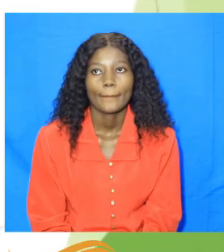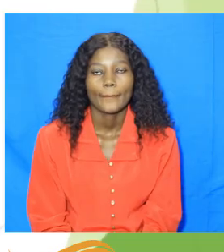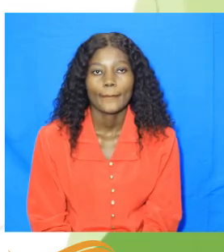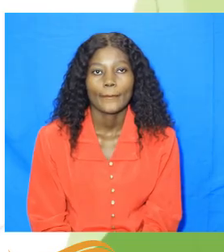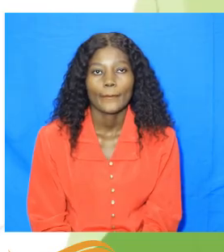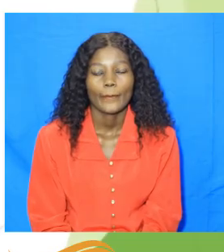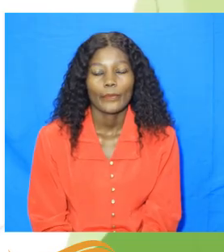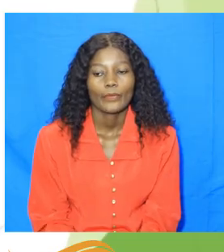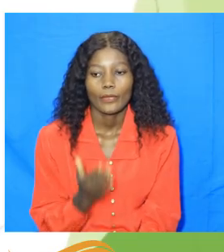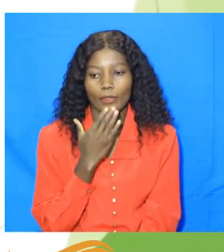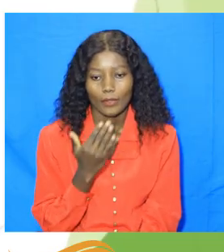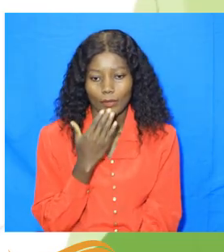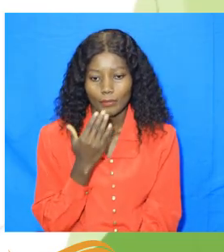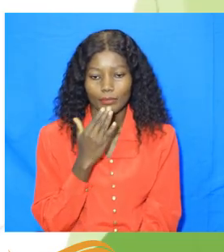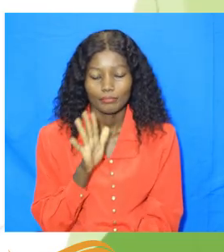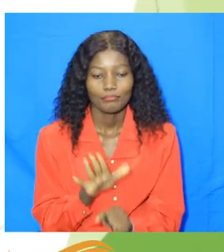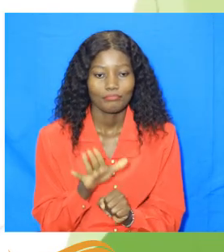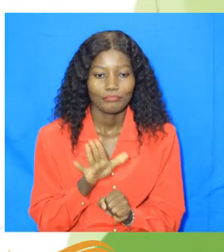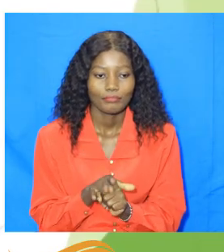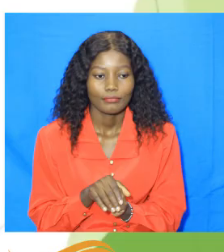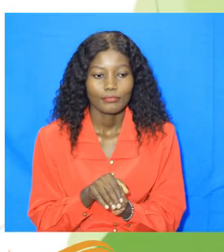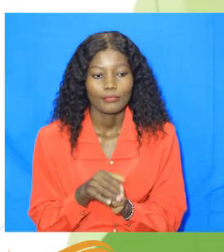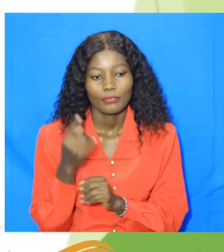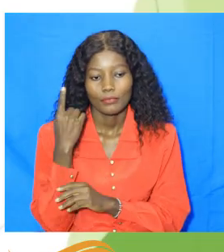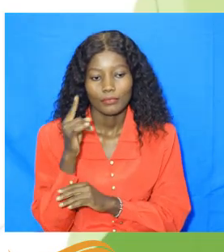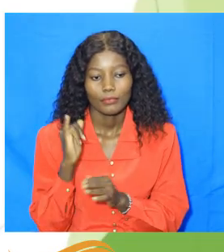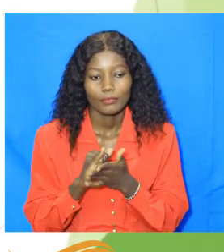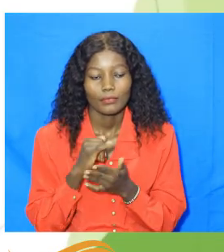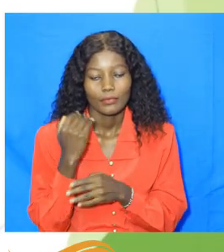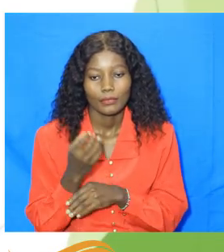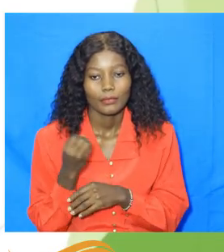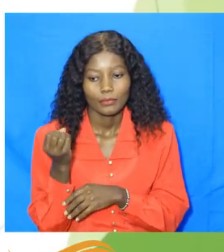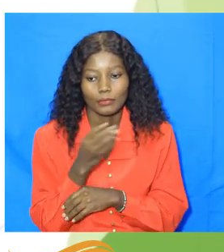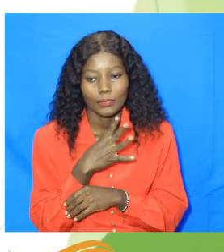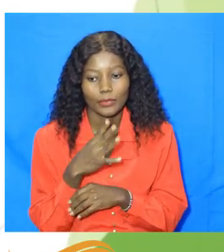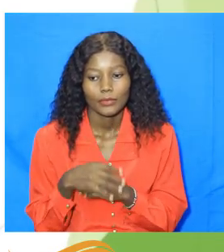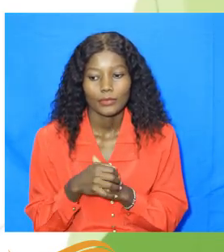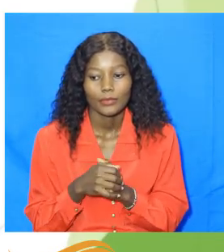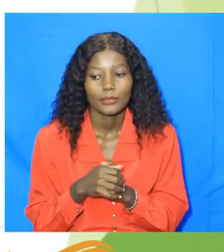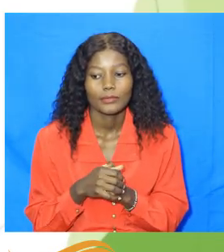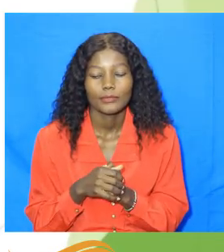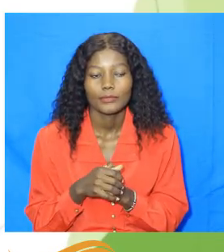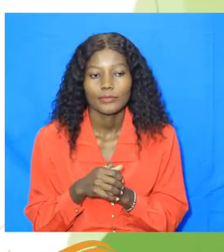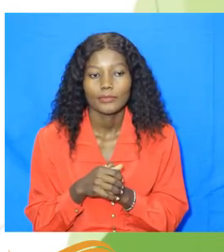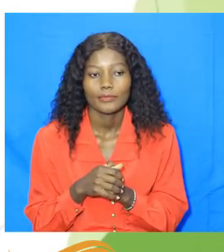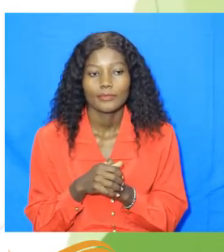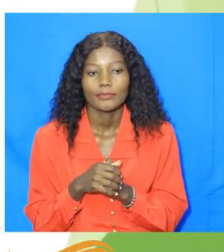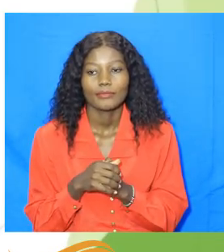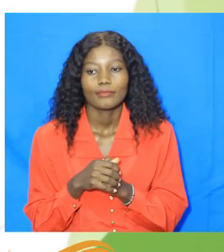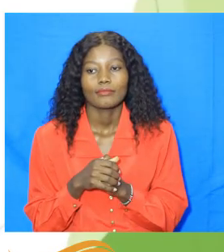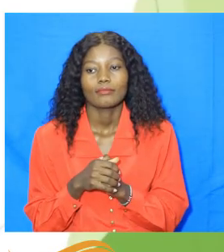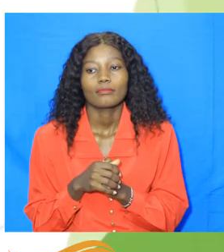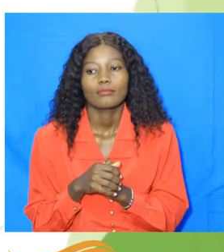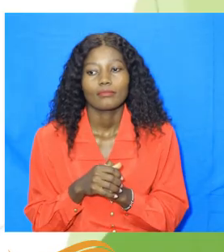Thank you so much, JB, for such a wonderful and